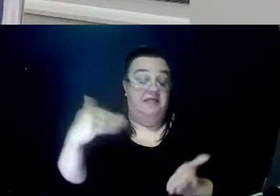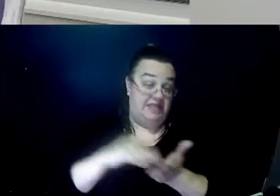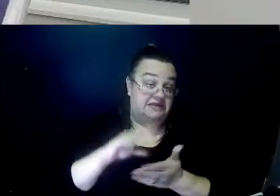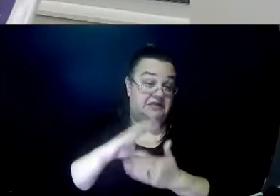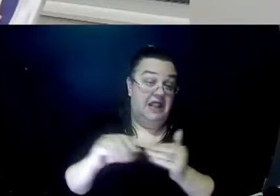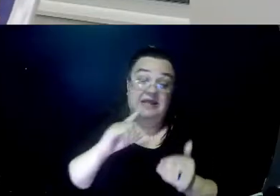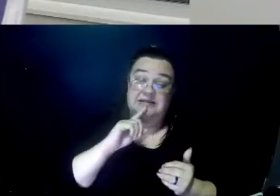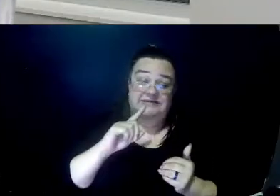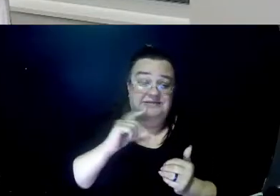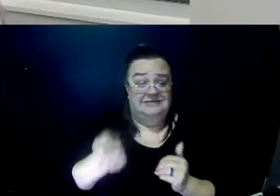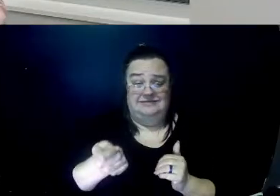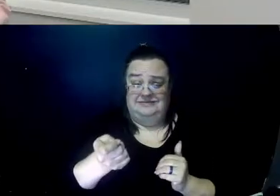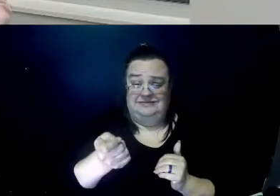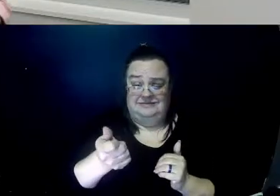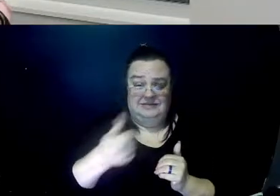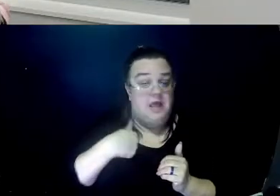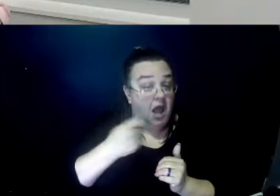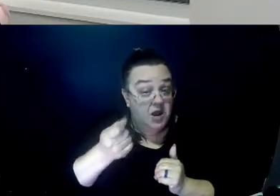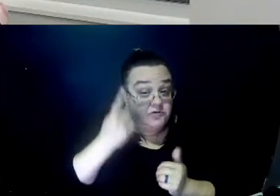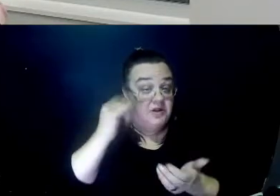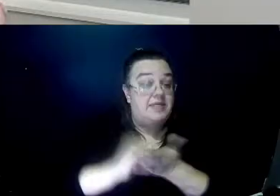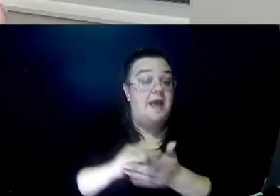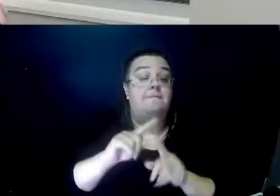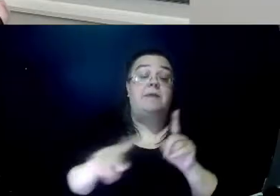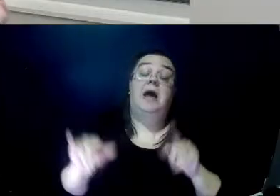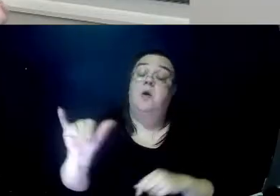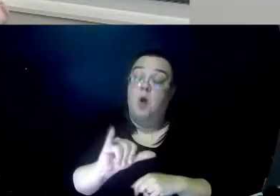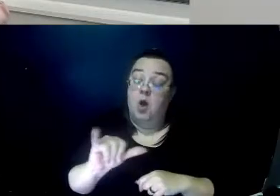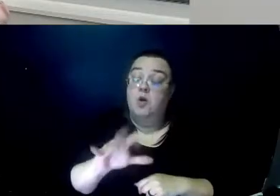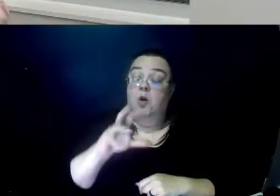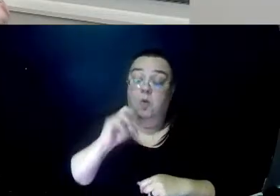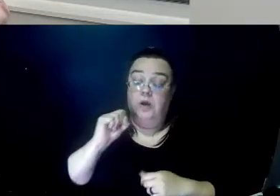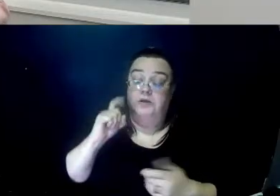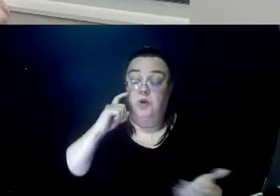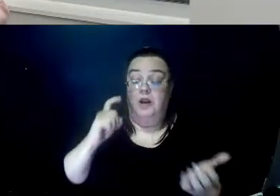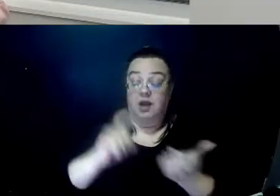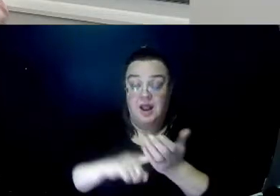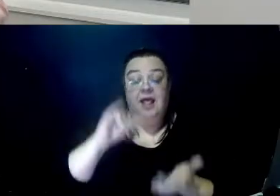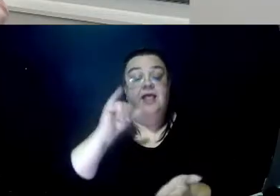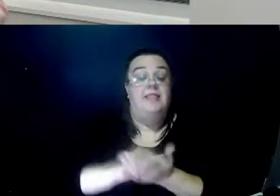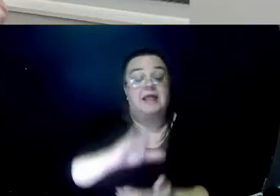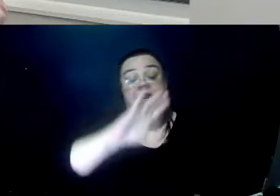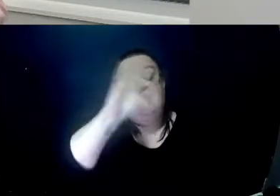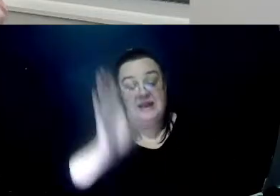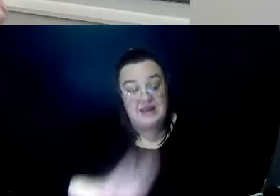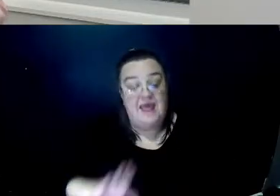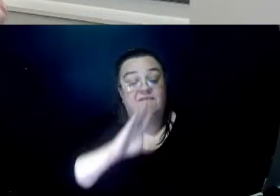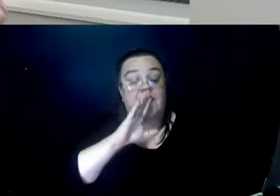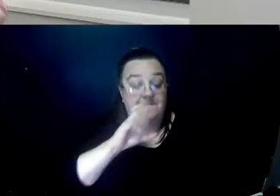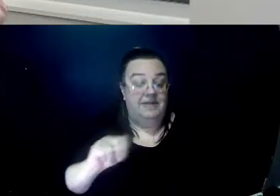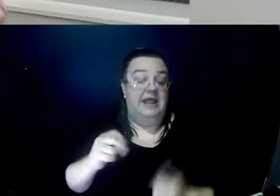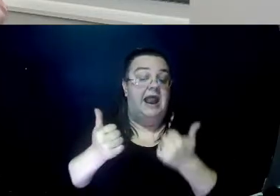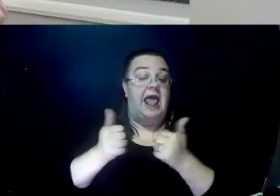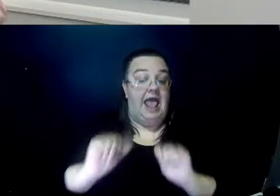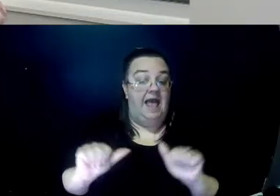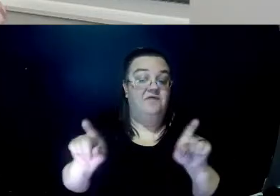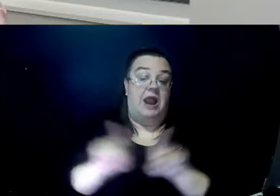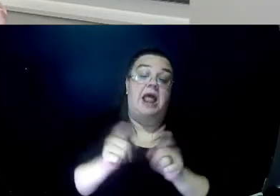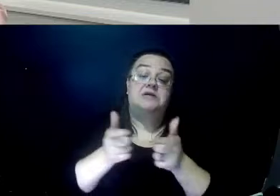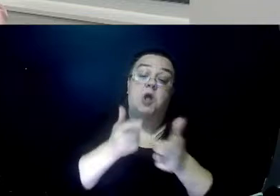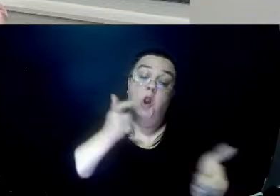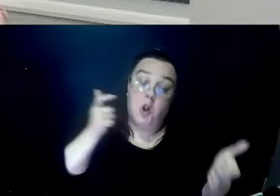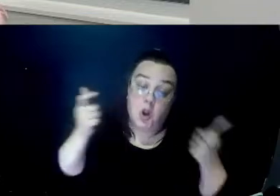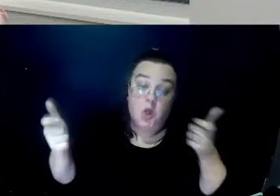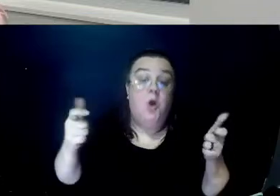drop in the bucket, I understand that, but it was also acknowledging there has never been an effort as large as that